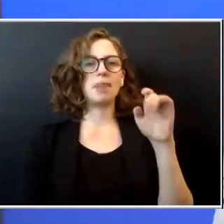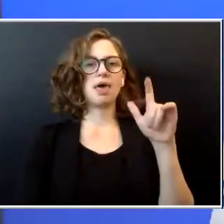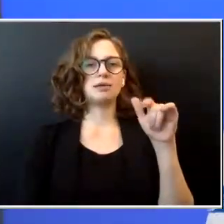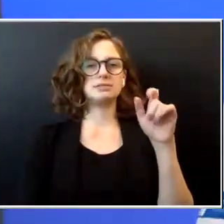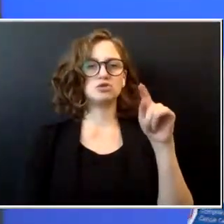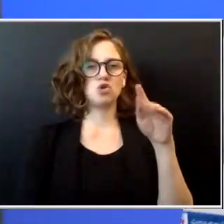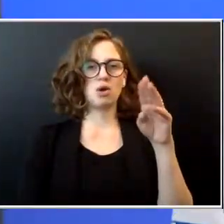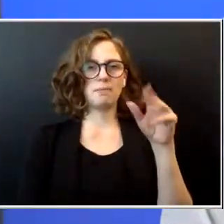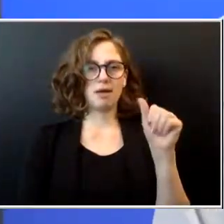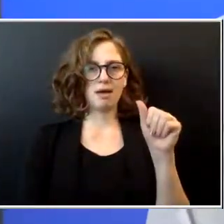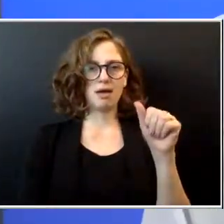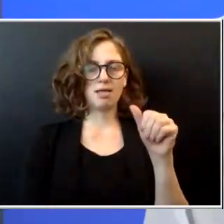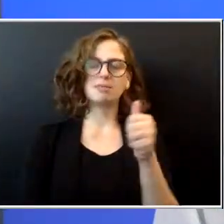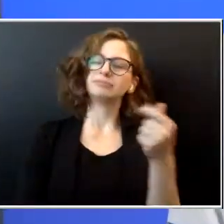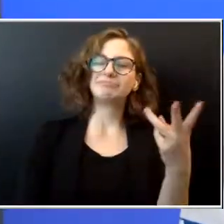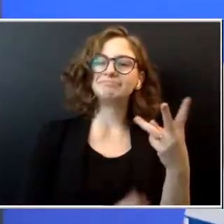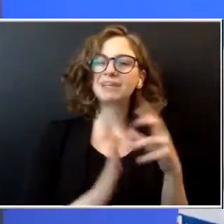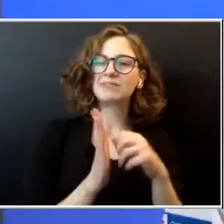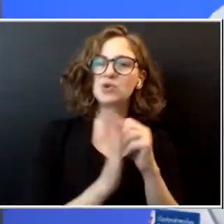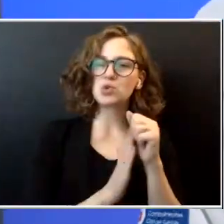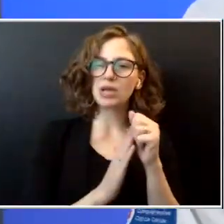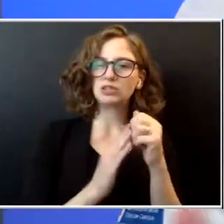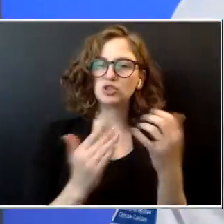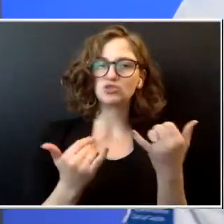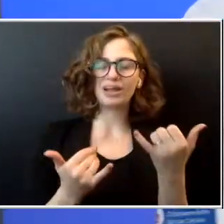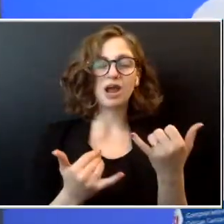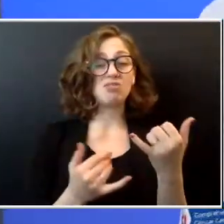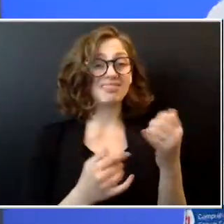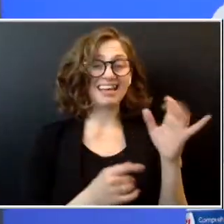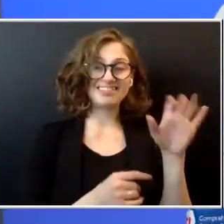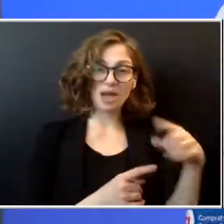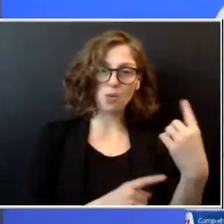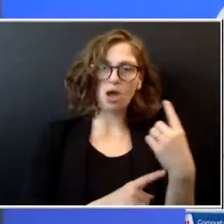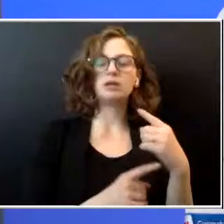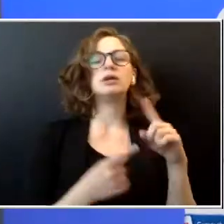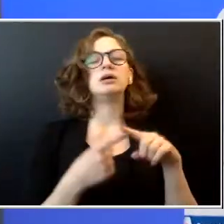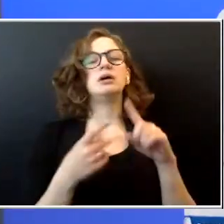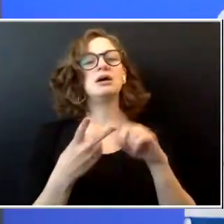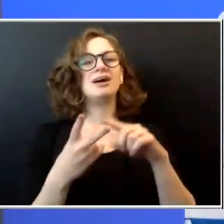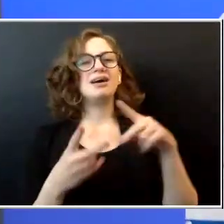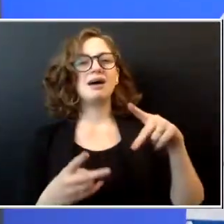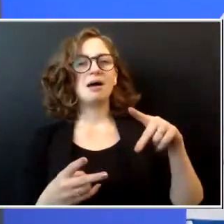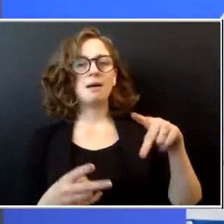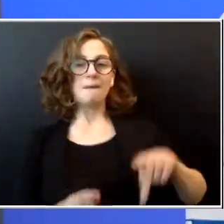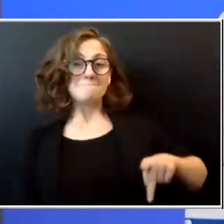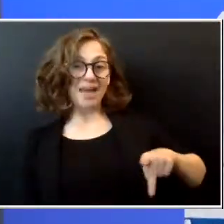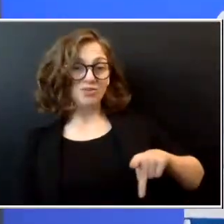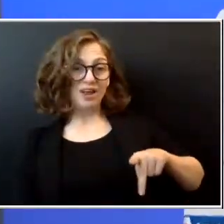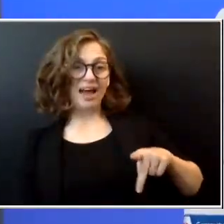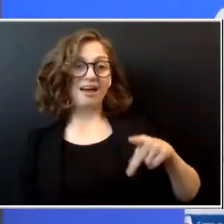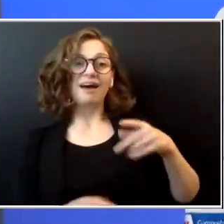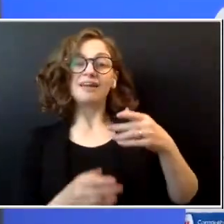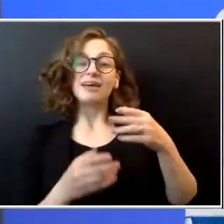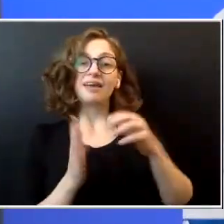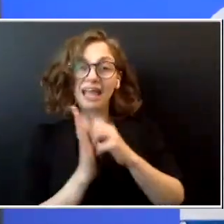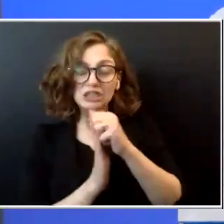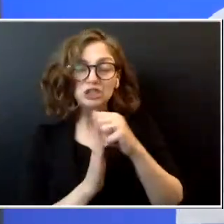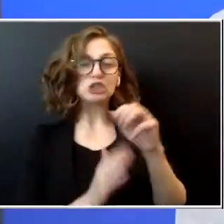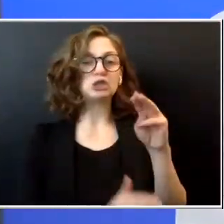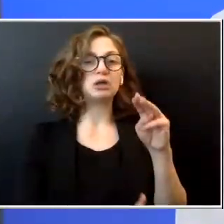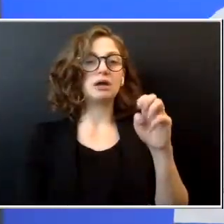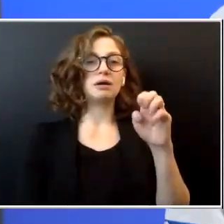like glioblastoma and maybe pancreatic cancer and metastatic cancer, where we really need to do better. I